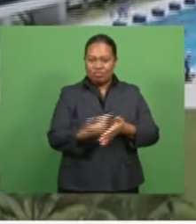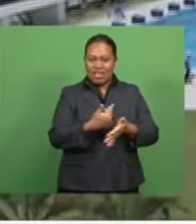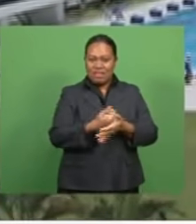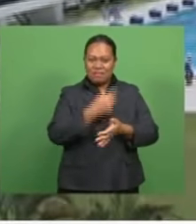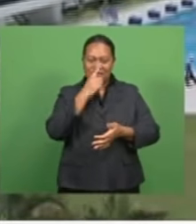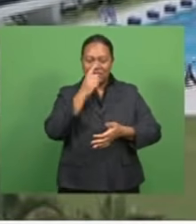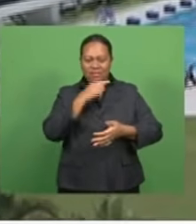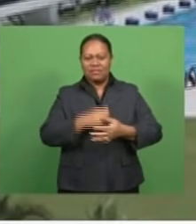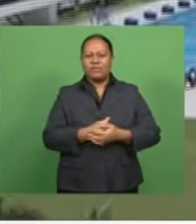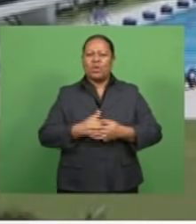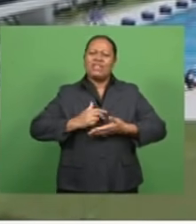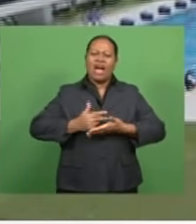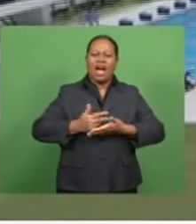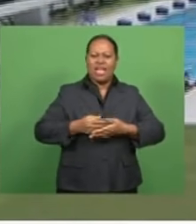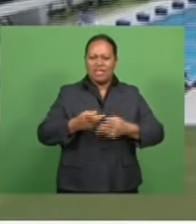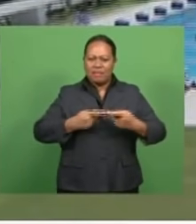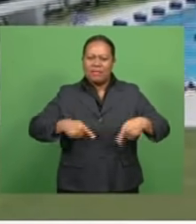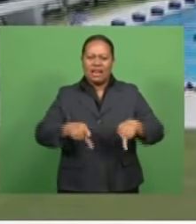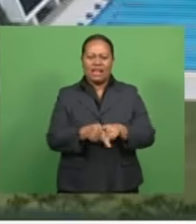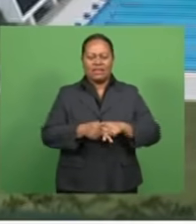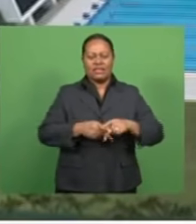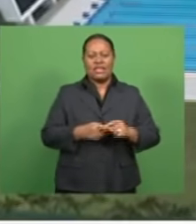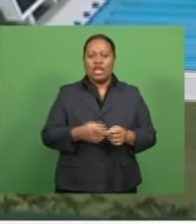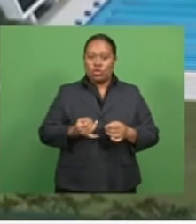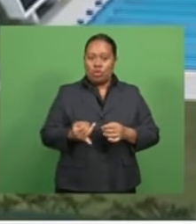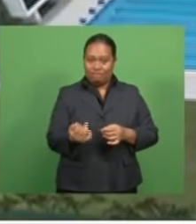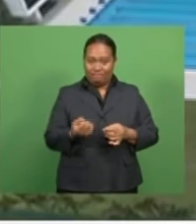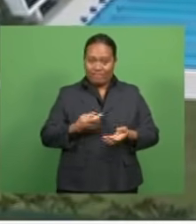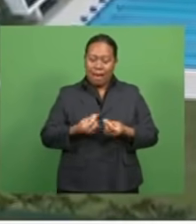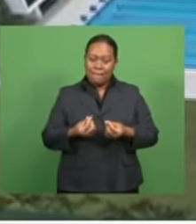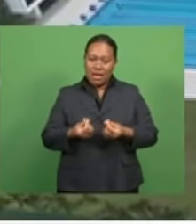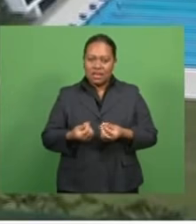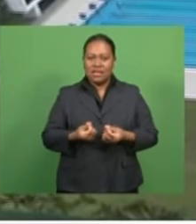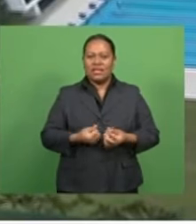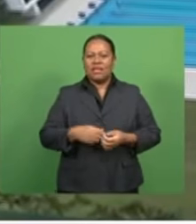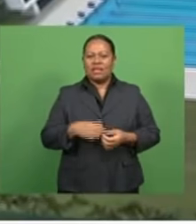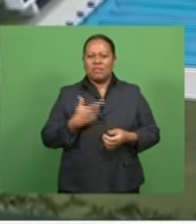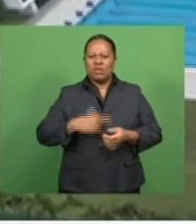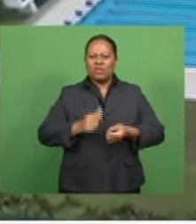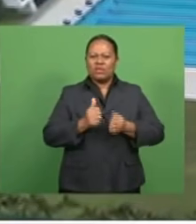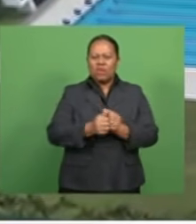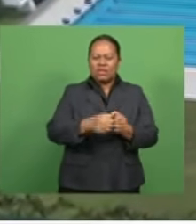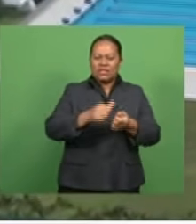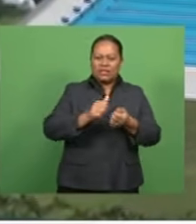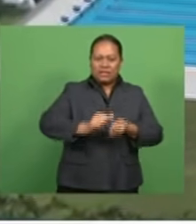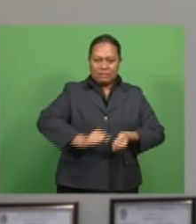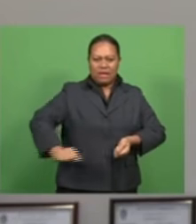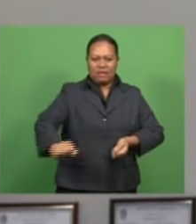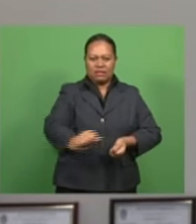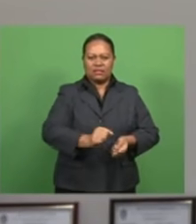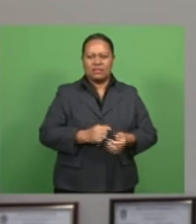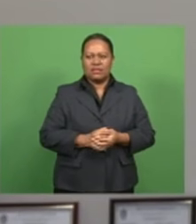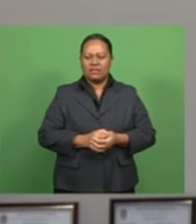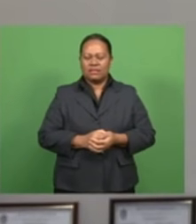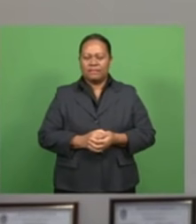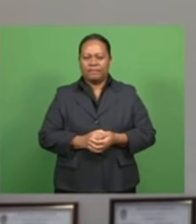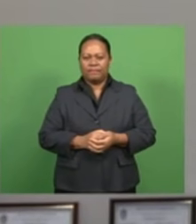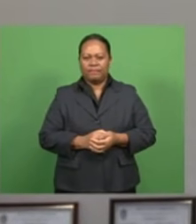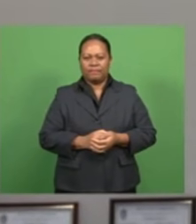of events. The other 60% of revenue comes from the naming rights of their sporting facilities.